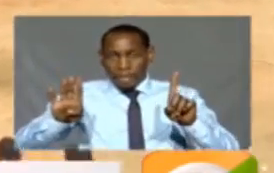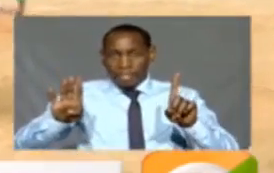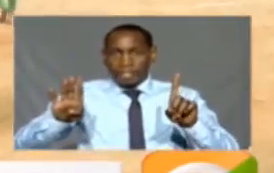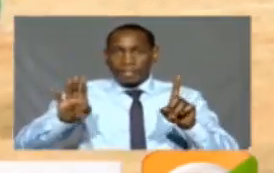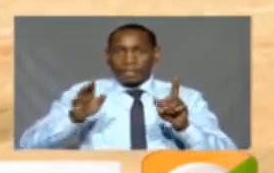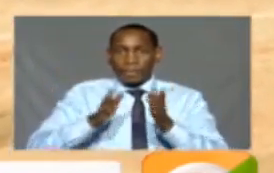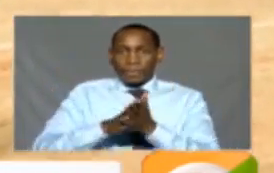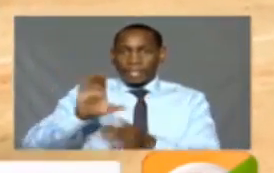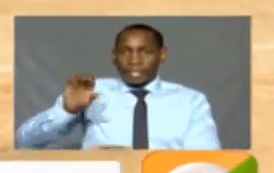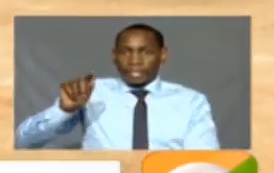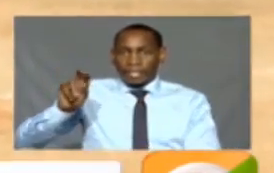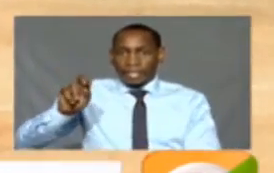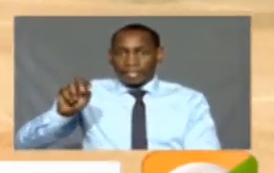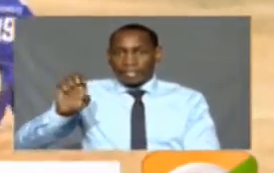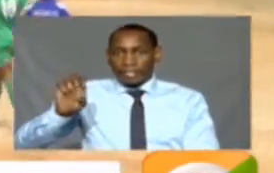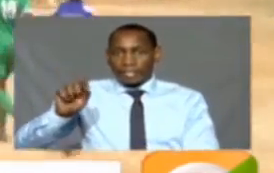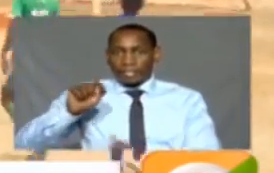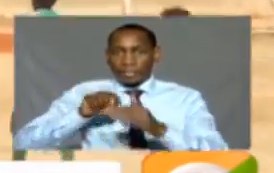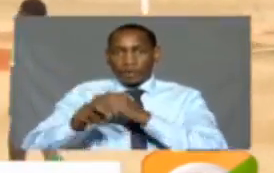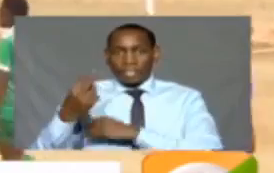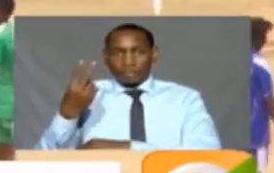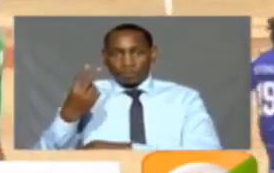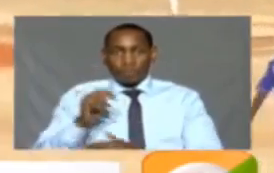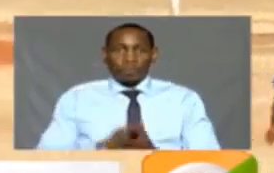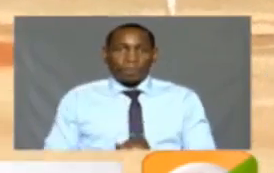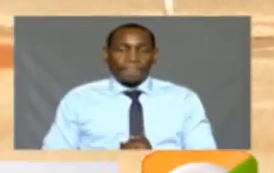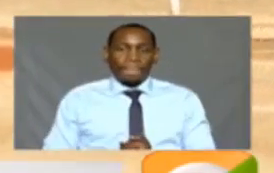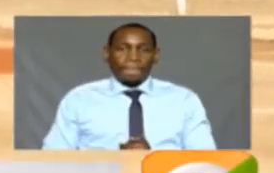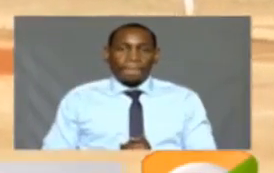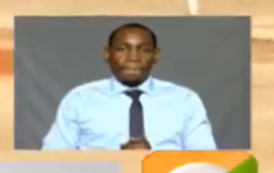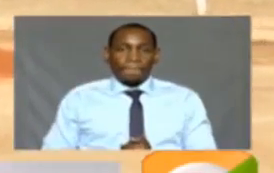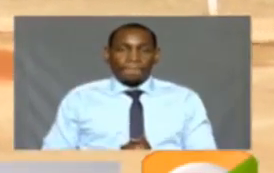Winkit Kari scoring a brace.